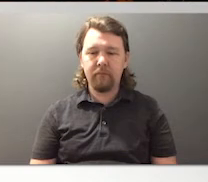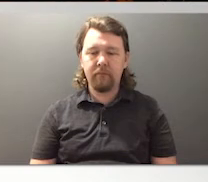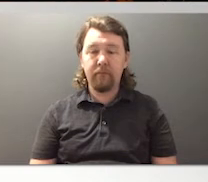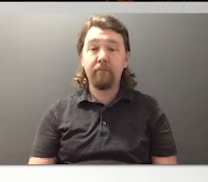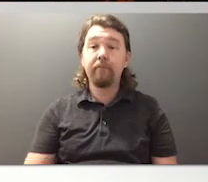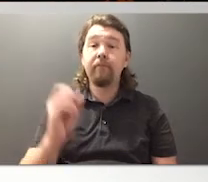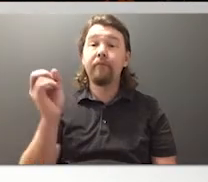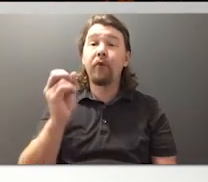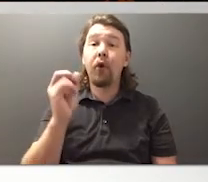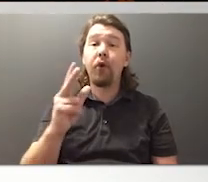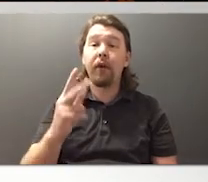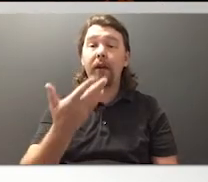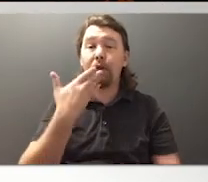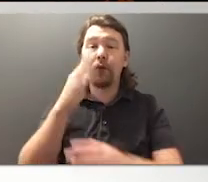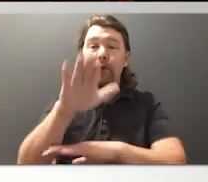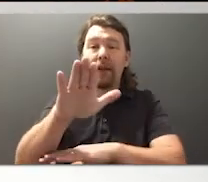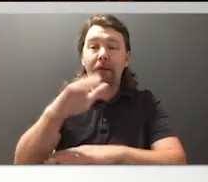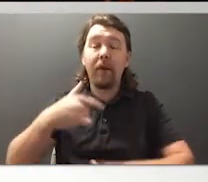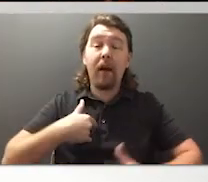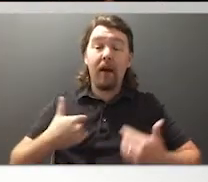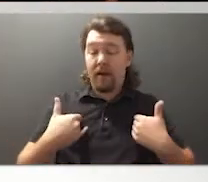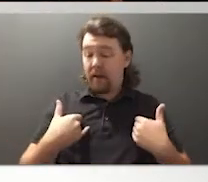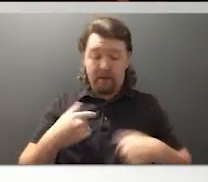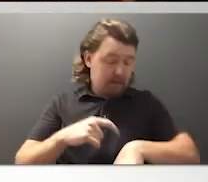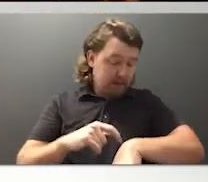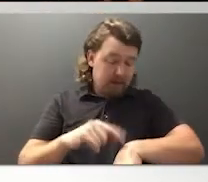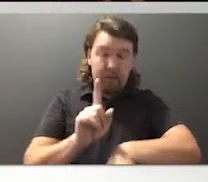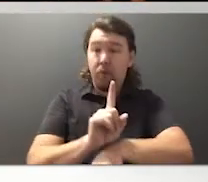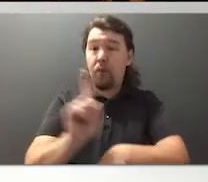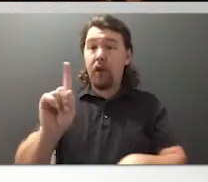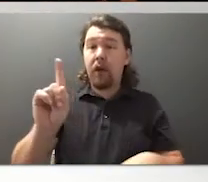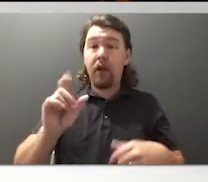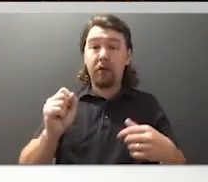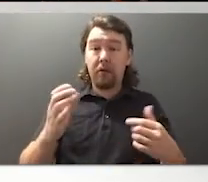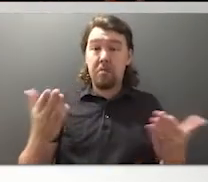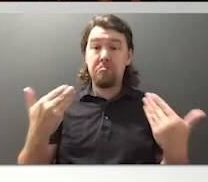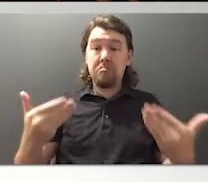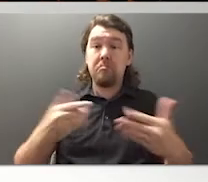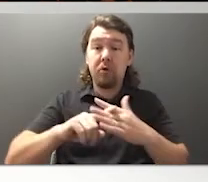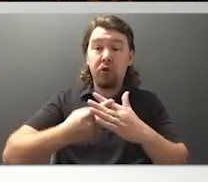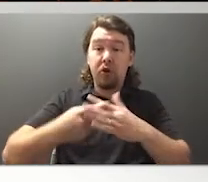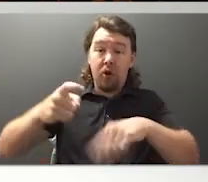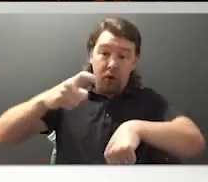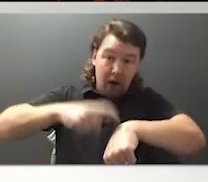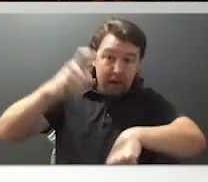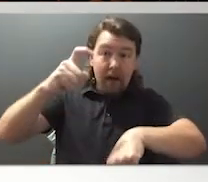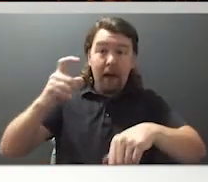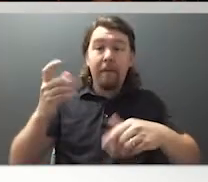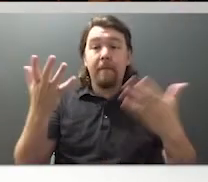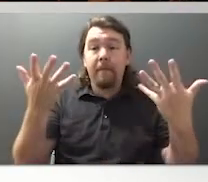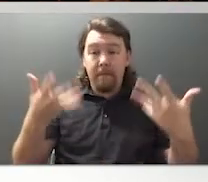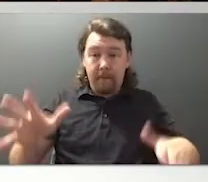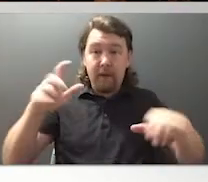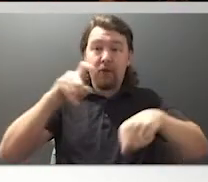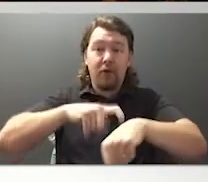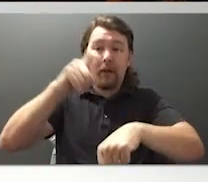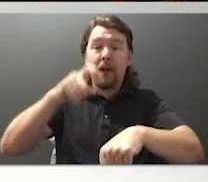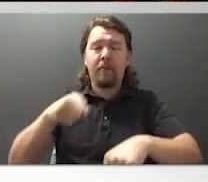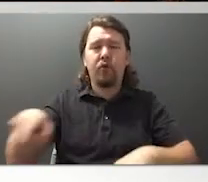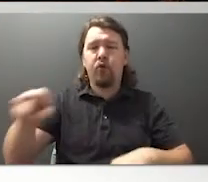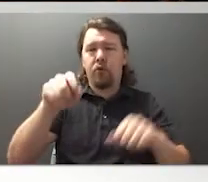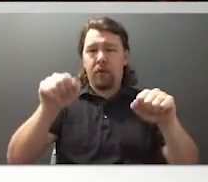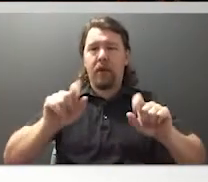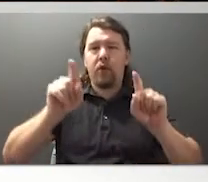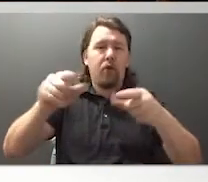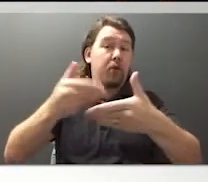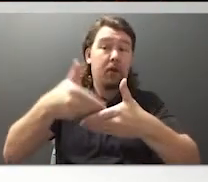Okay, good afternoon. I have 1 o'clock, so I believe in starting on time and getting out on time so that you can make your next session or wherever